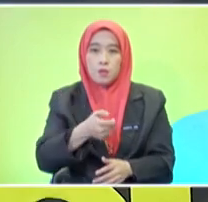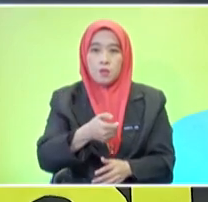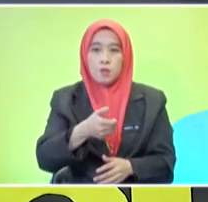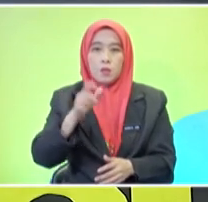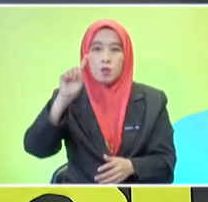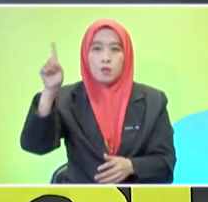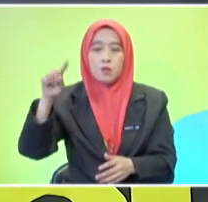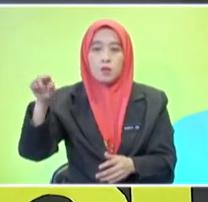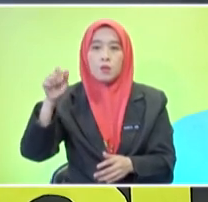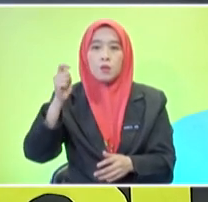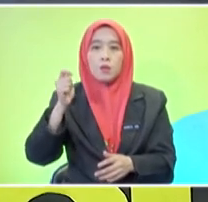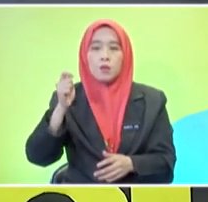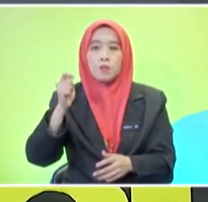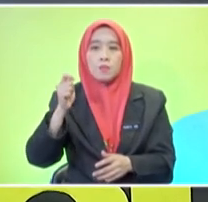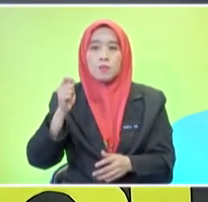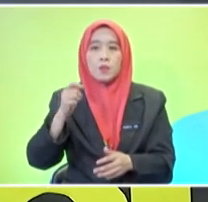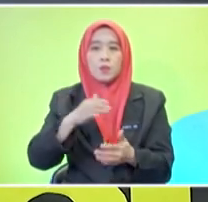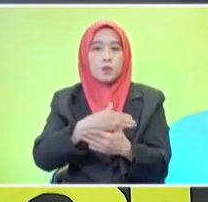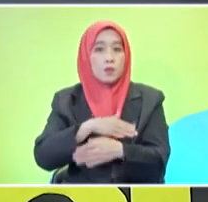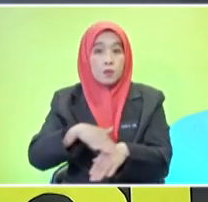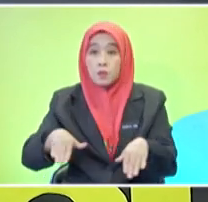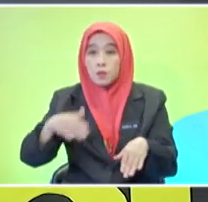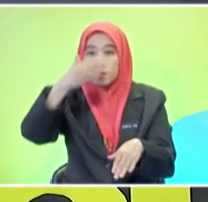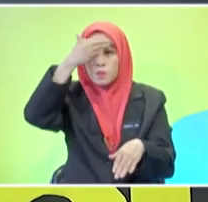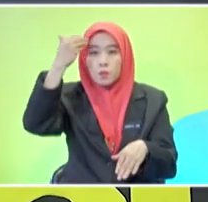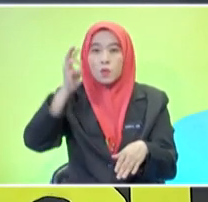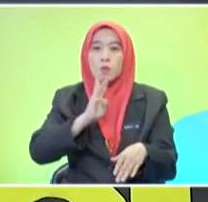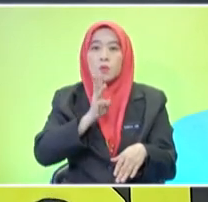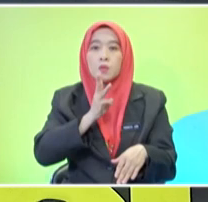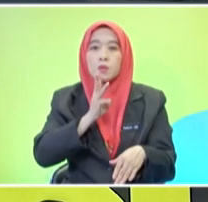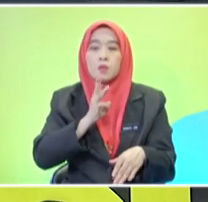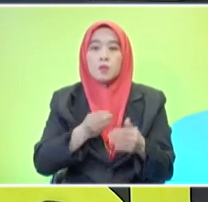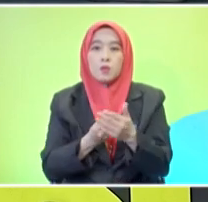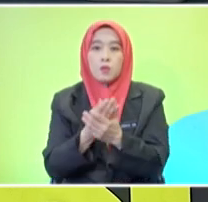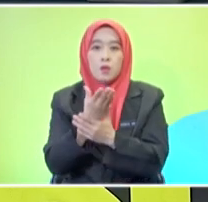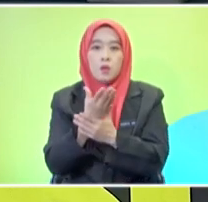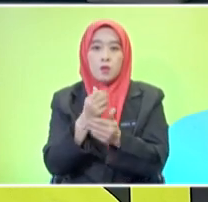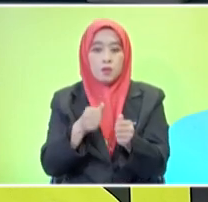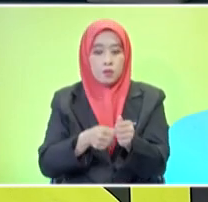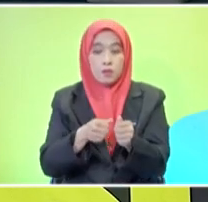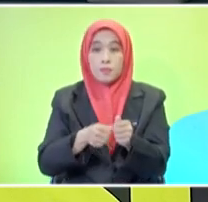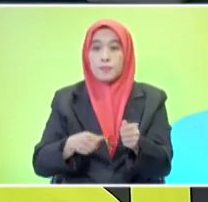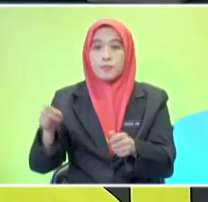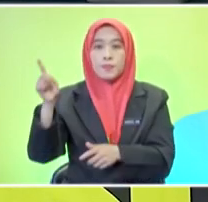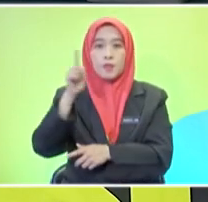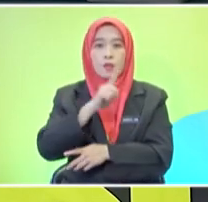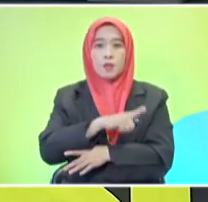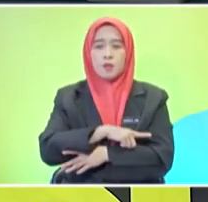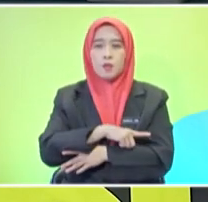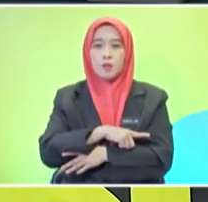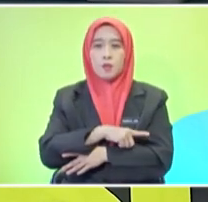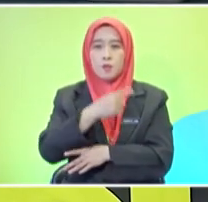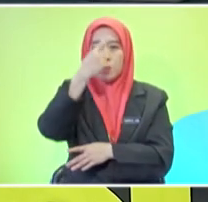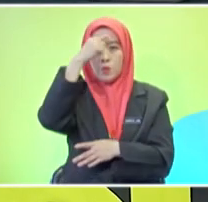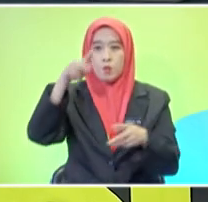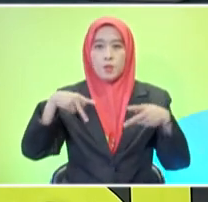Okay, and then not to forget, we have to water the plant regularly mm-hmm. every day. to make sure that this experiment works out